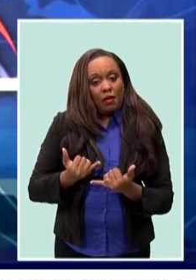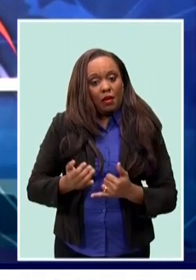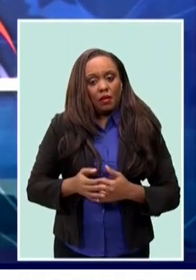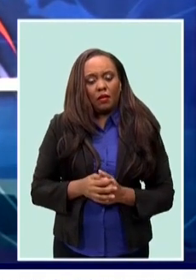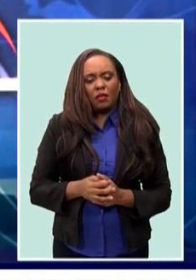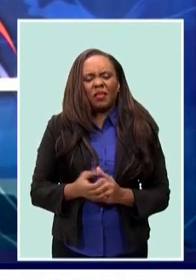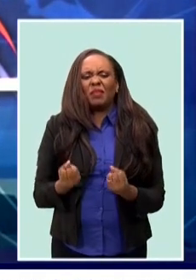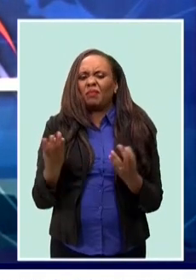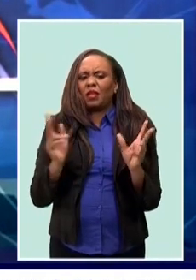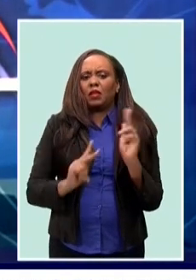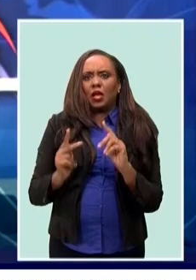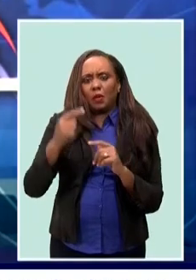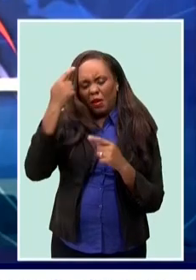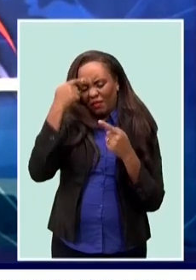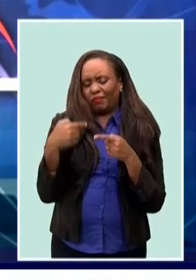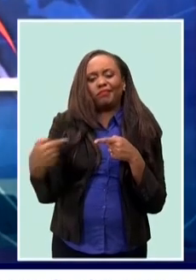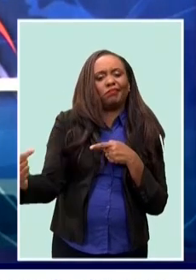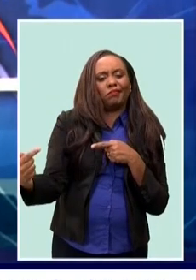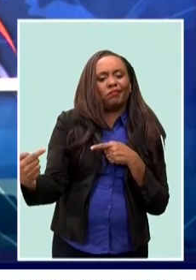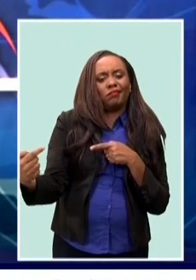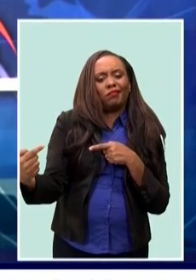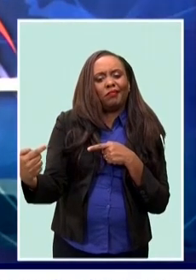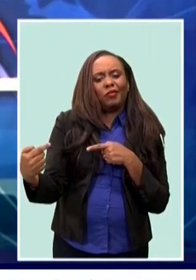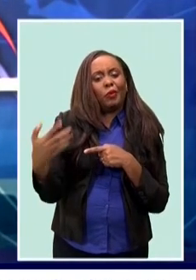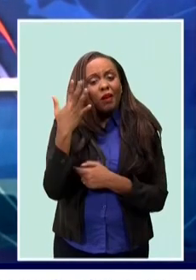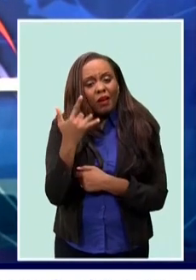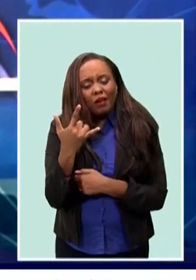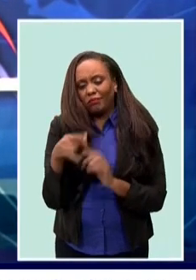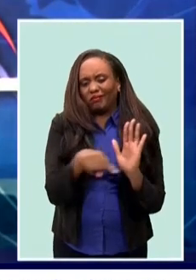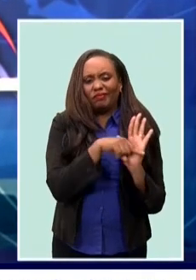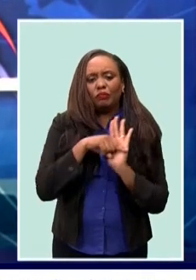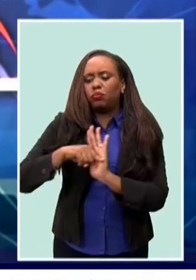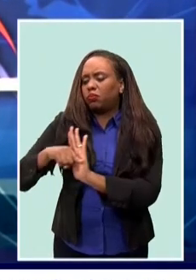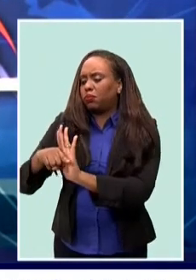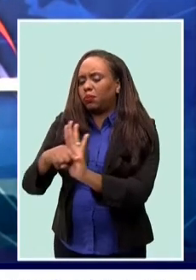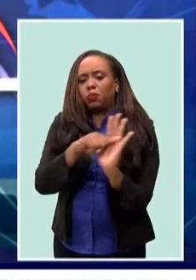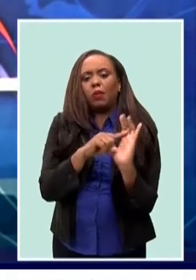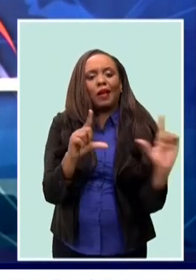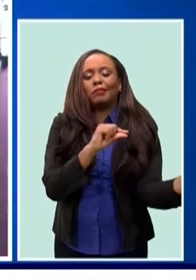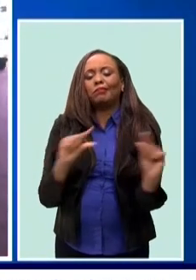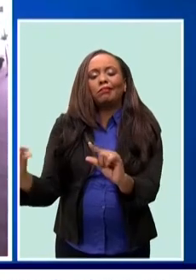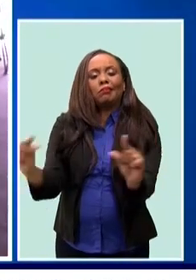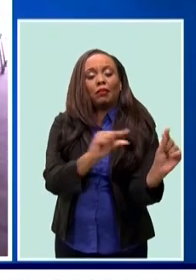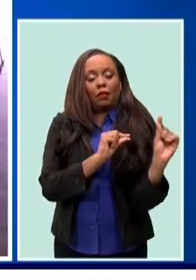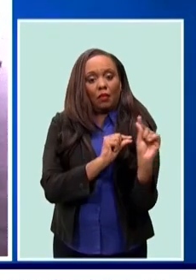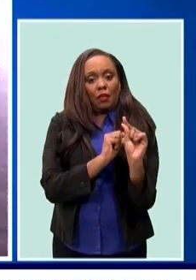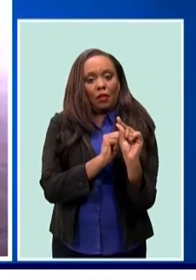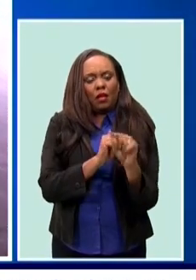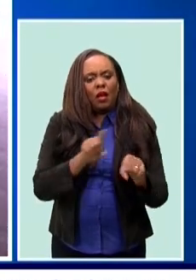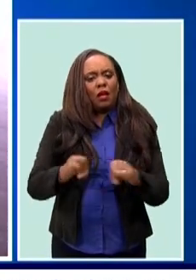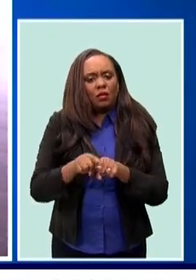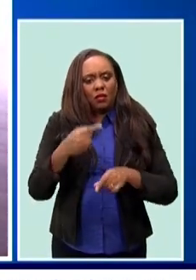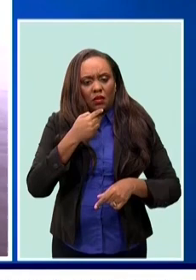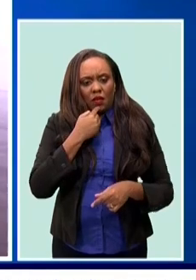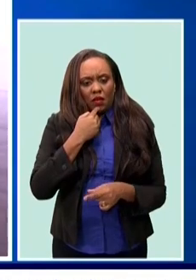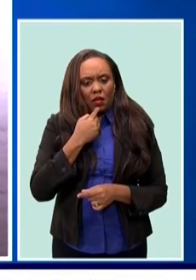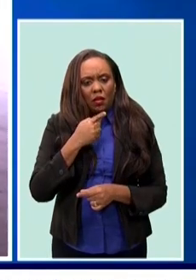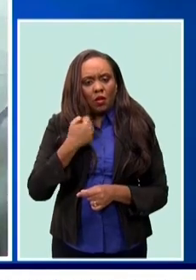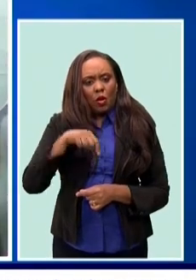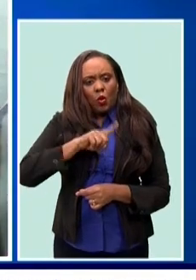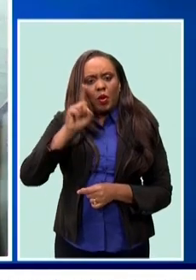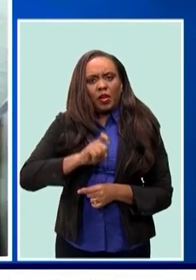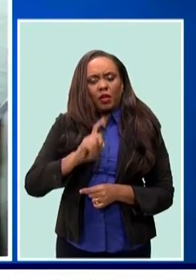that many disagreements around the world are fostered by people saying negative things about each other. He also suggested that Barbadians